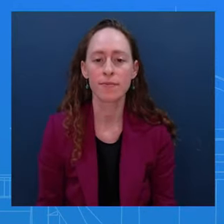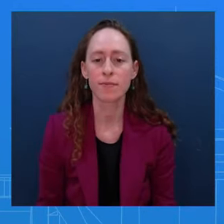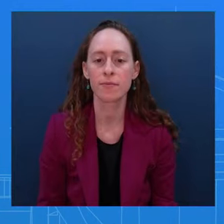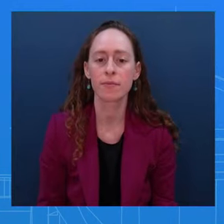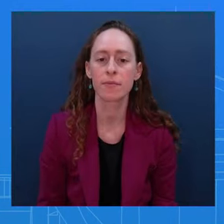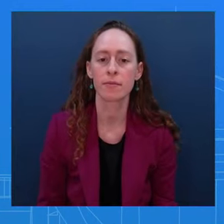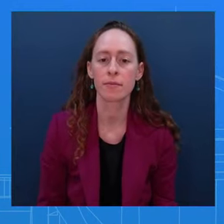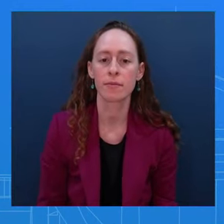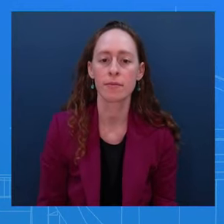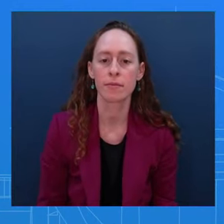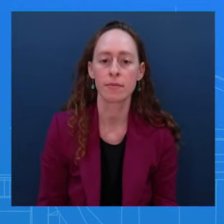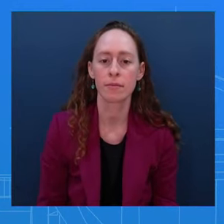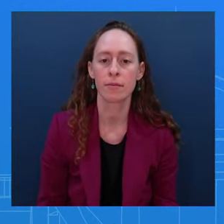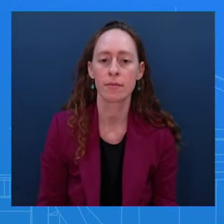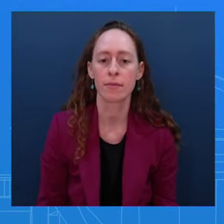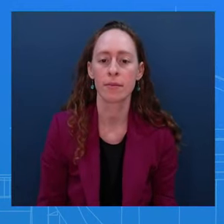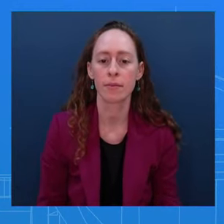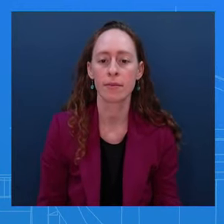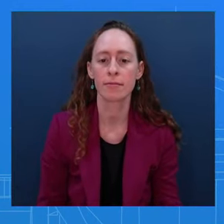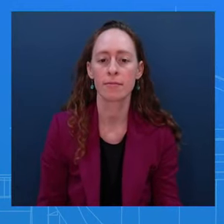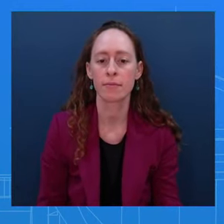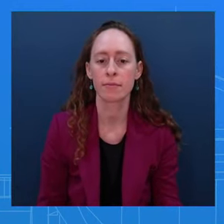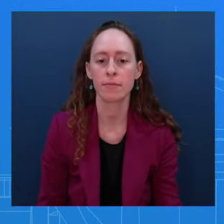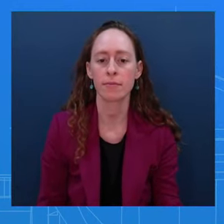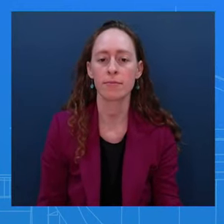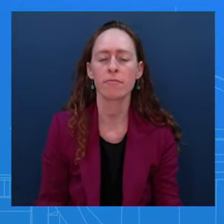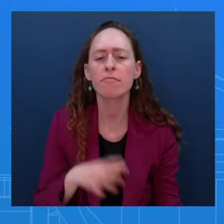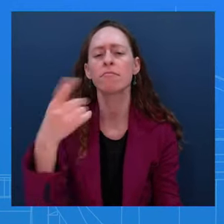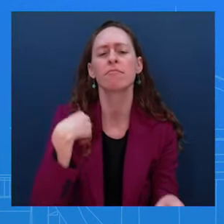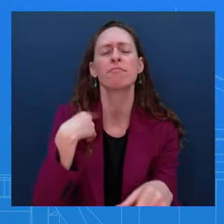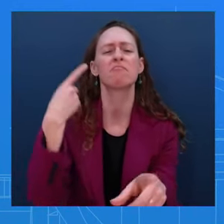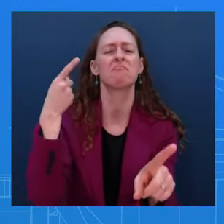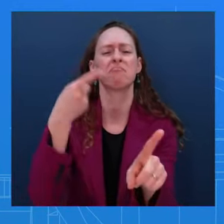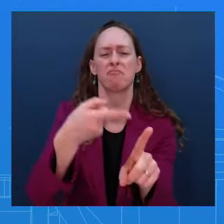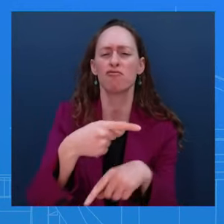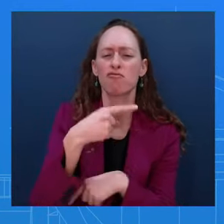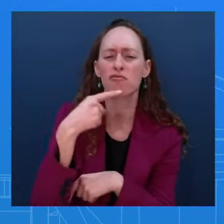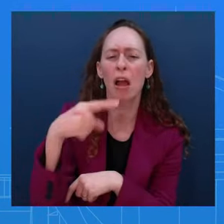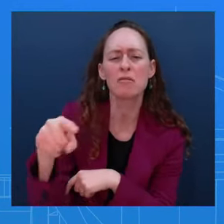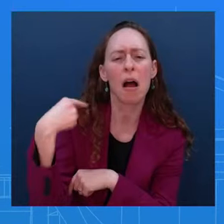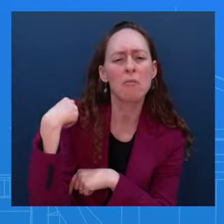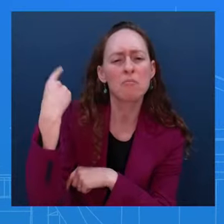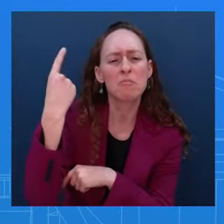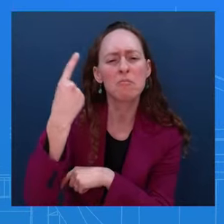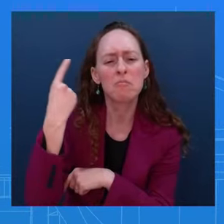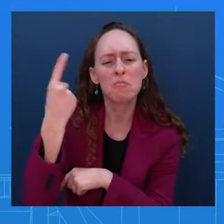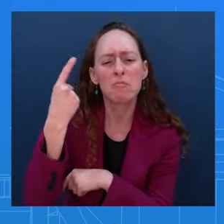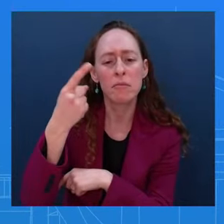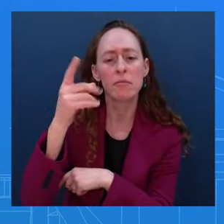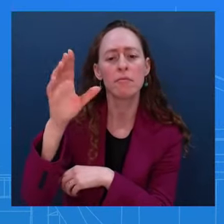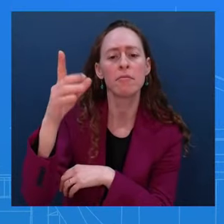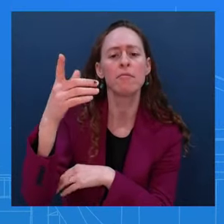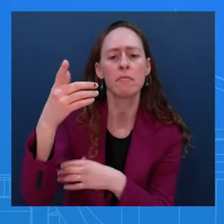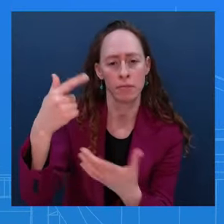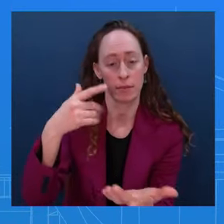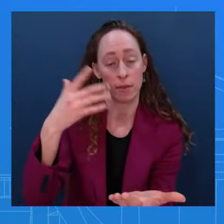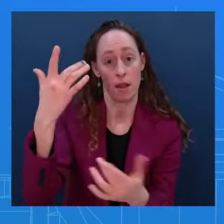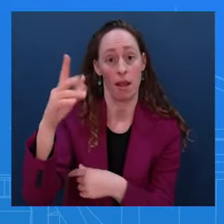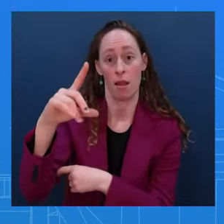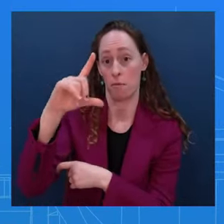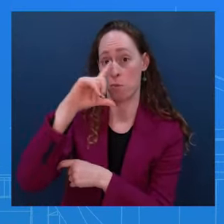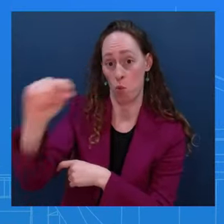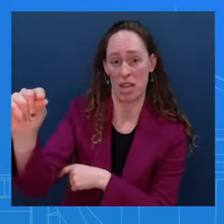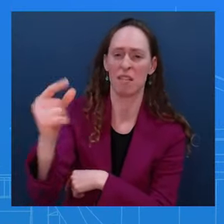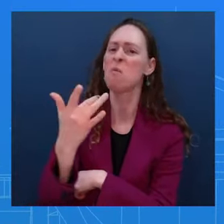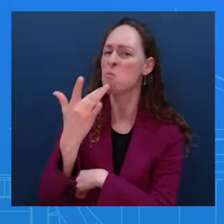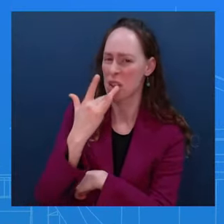on a slightly different track, Vladimir Putin said that a Biden administration would be more stable and better than a Trump administration. Your reaction?